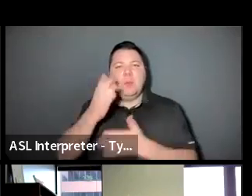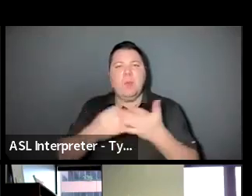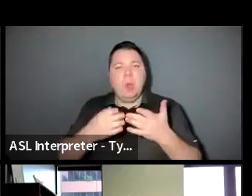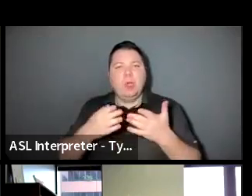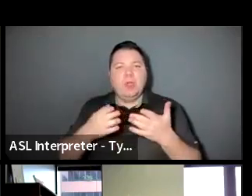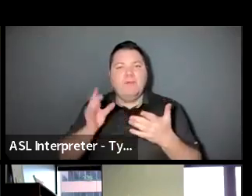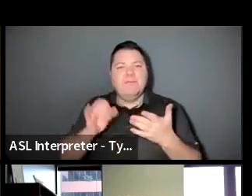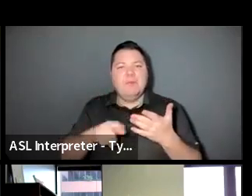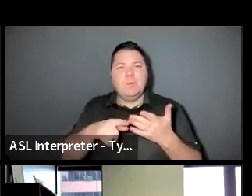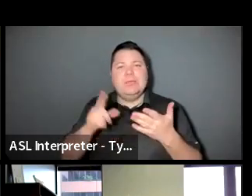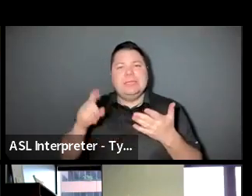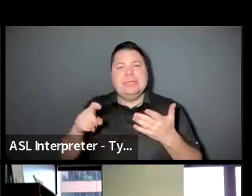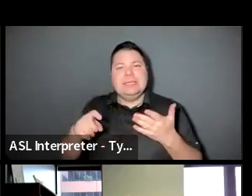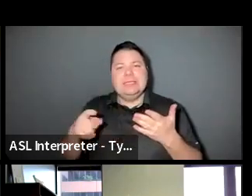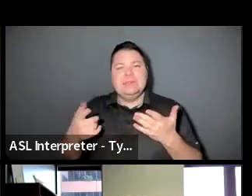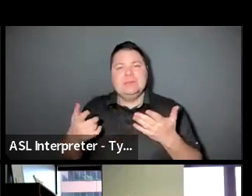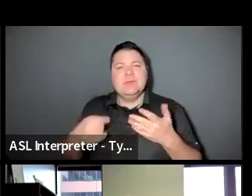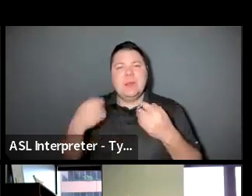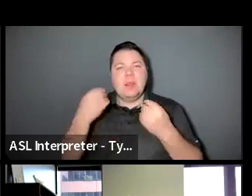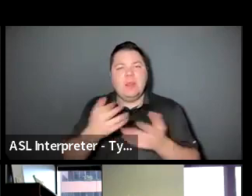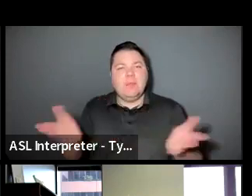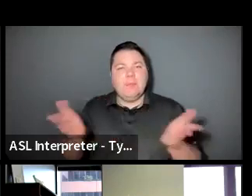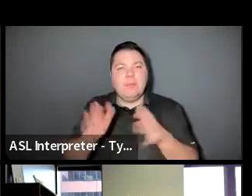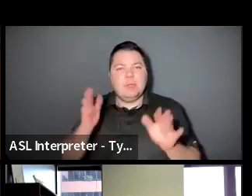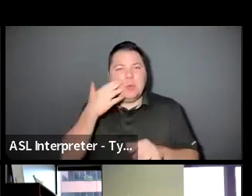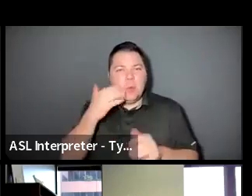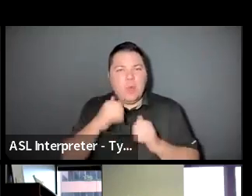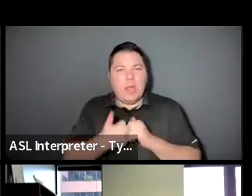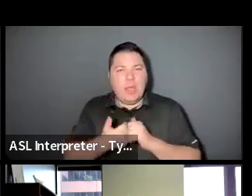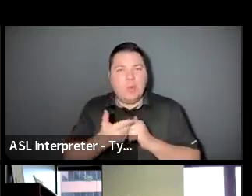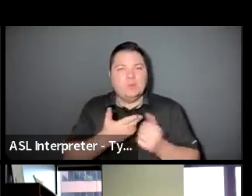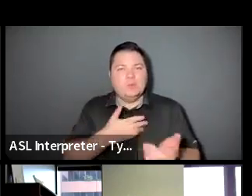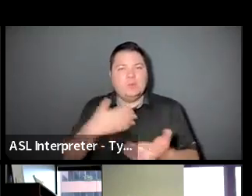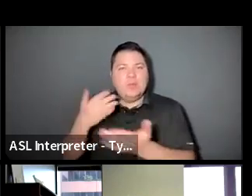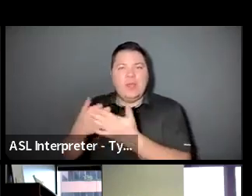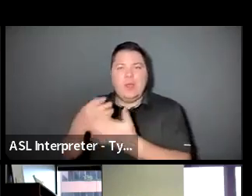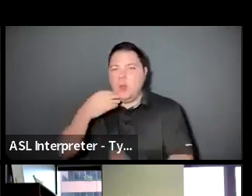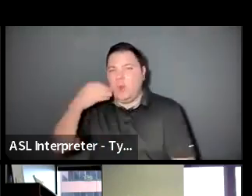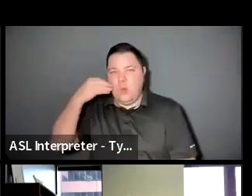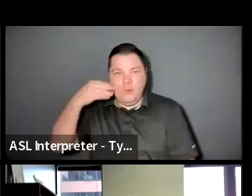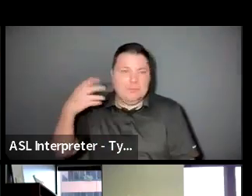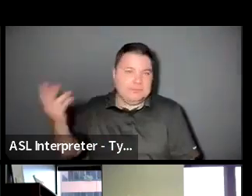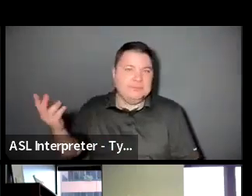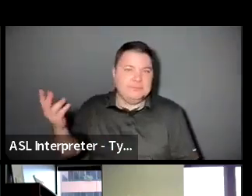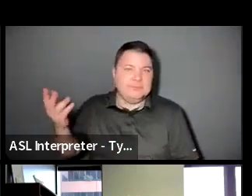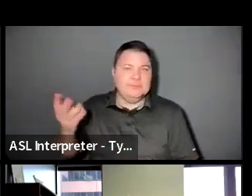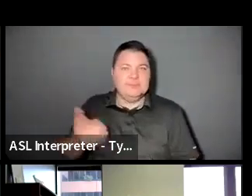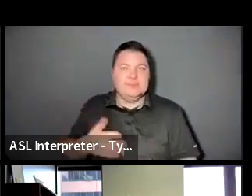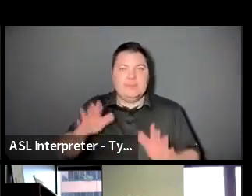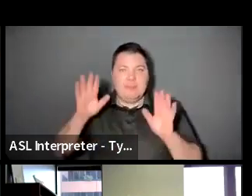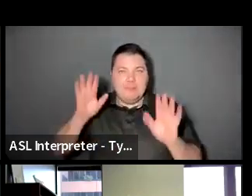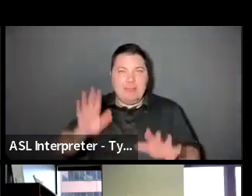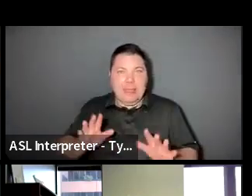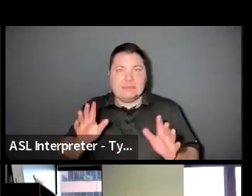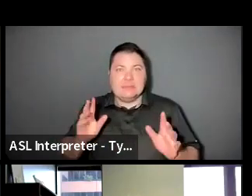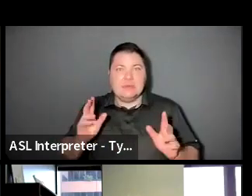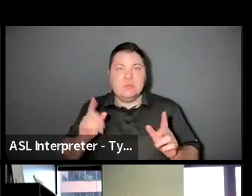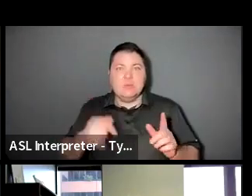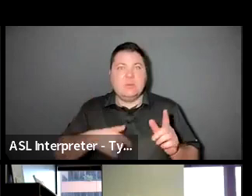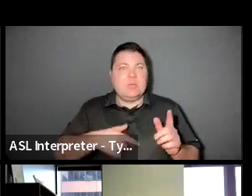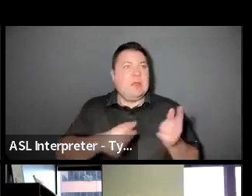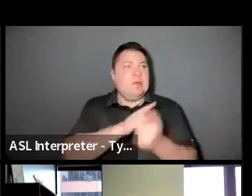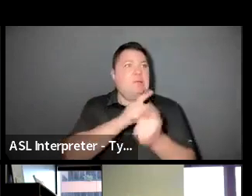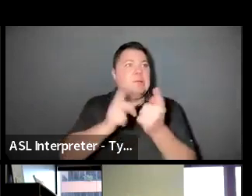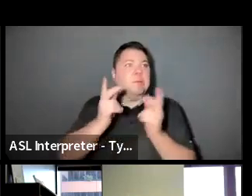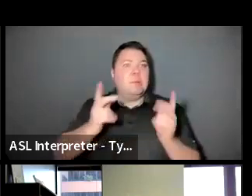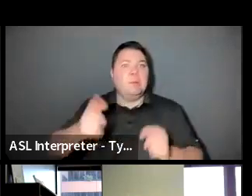need to let the public know how it is that they get help. It's amazing to me that while I'm out on the system talking to our transit